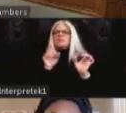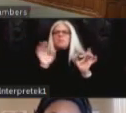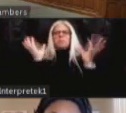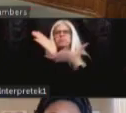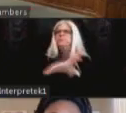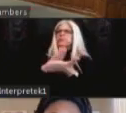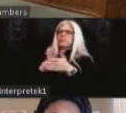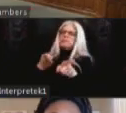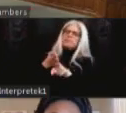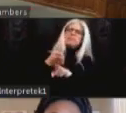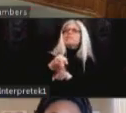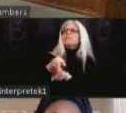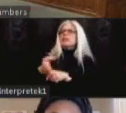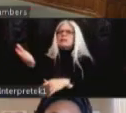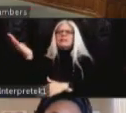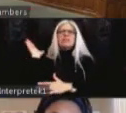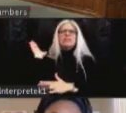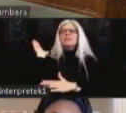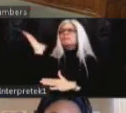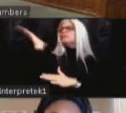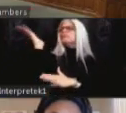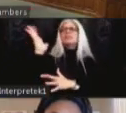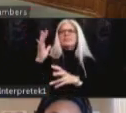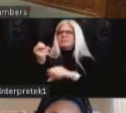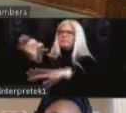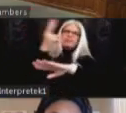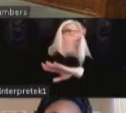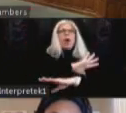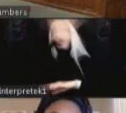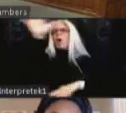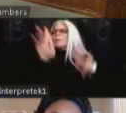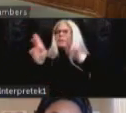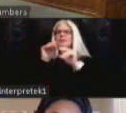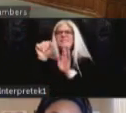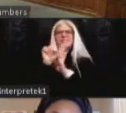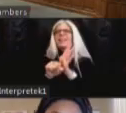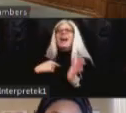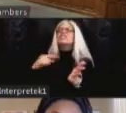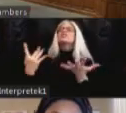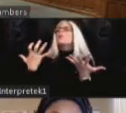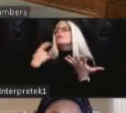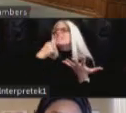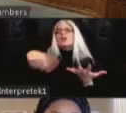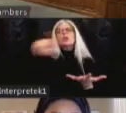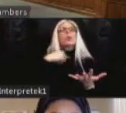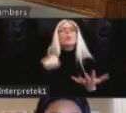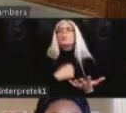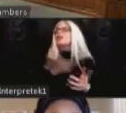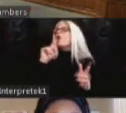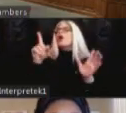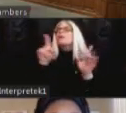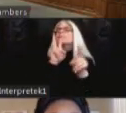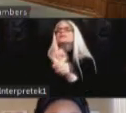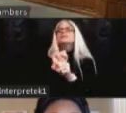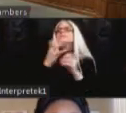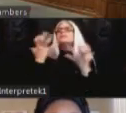Pal sites in the state. And I am so thrilled that you are doing this work. I'm not surprised. I wanted to just share with you that we're internally meeting with our Park and Rec staff